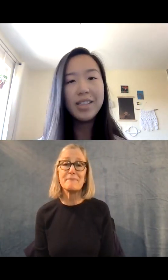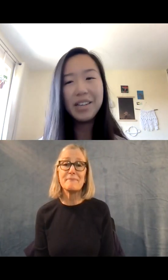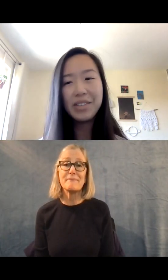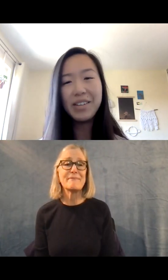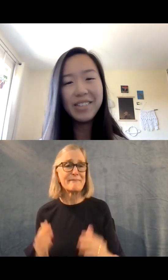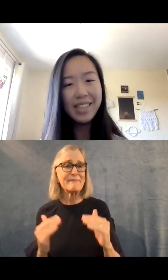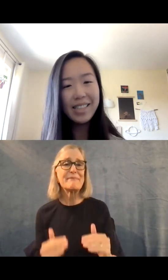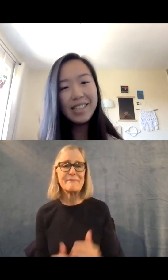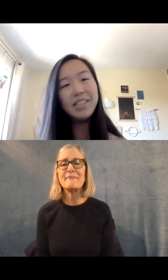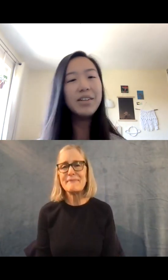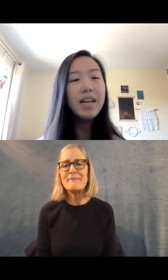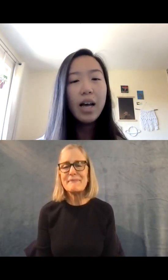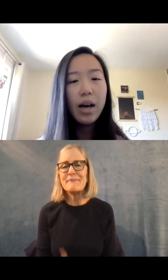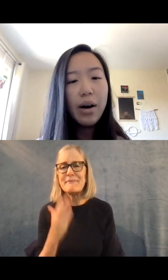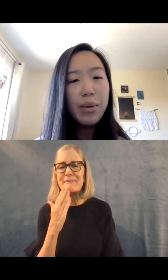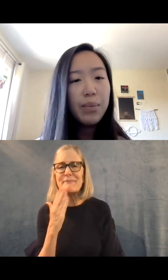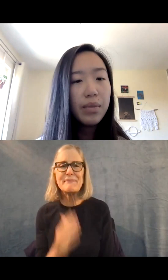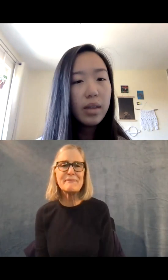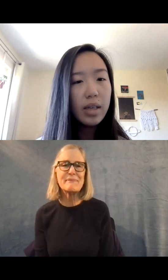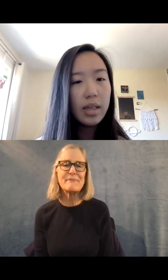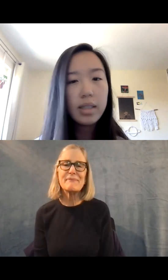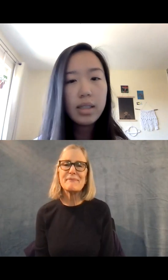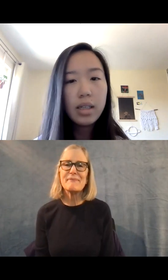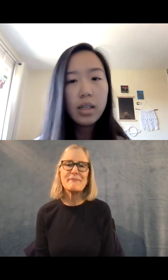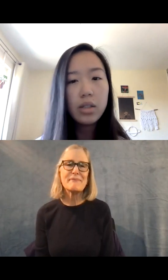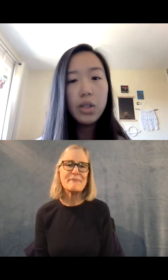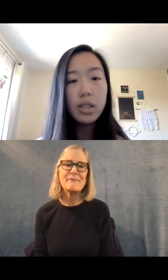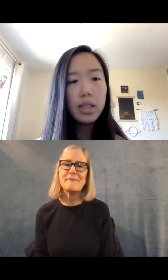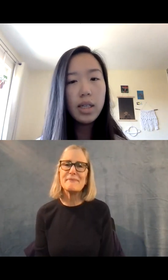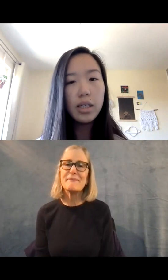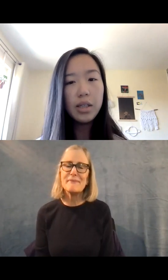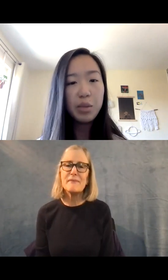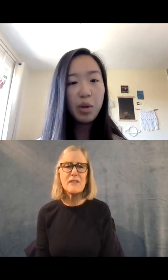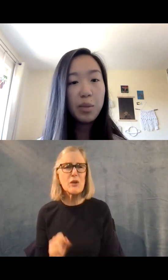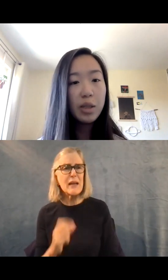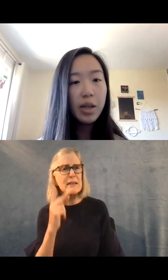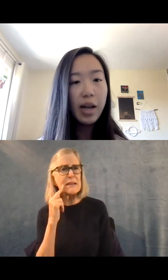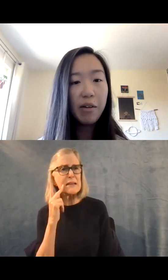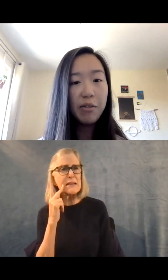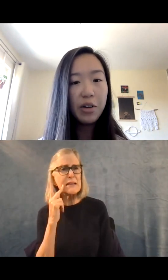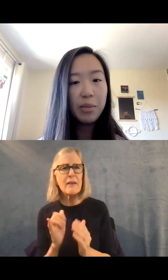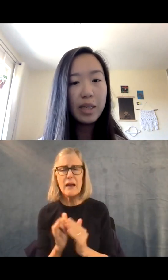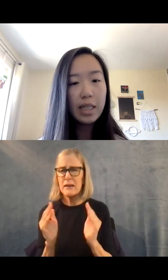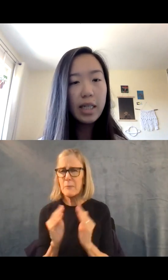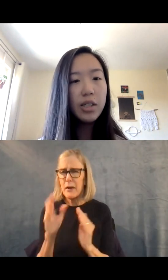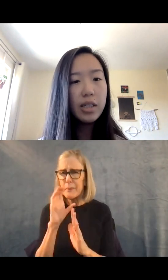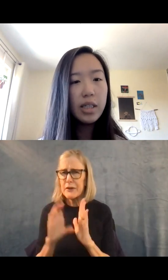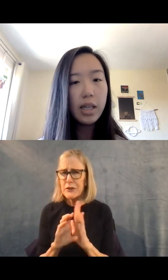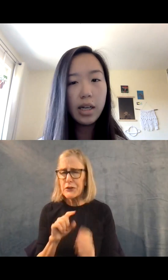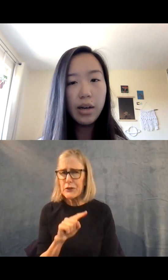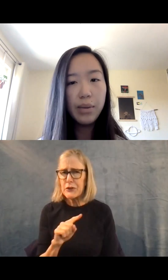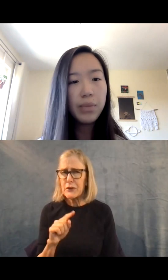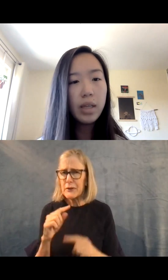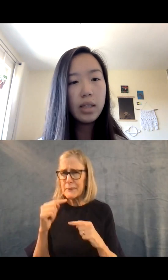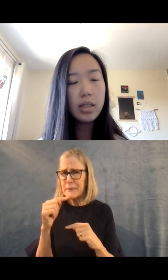I think the next one after this. Yes, thank you. Yes. So you can see that in the smaller picture that I have here on my slide, you can see